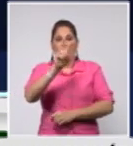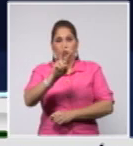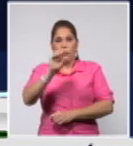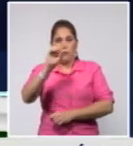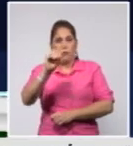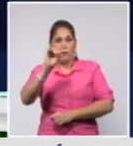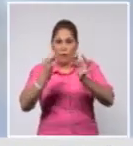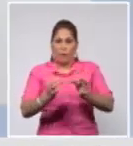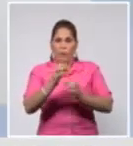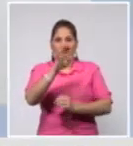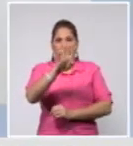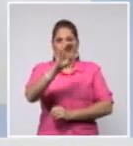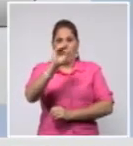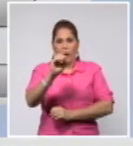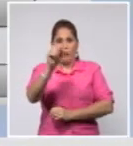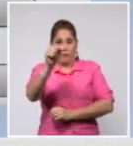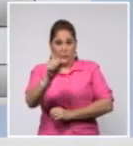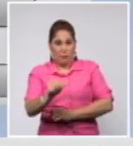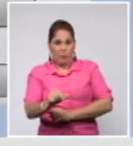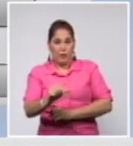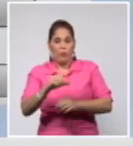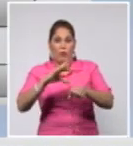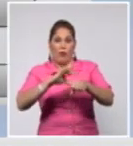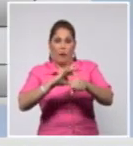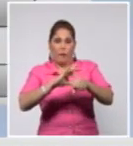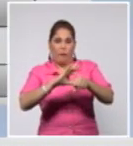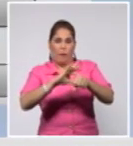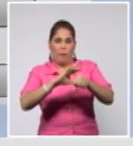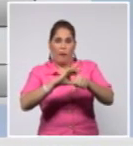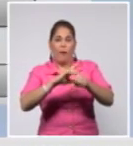Genetics. Of these